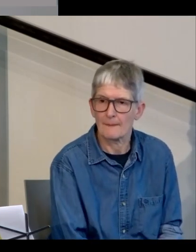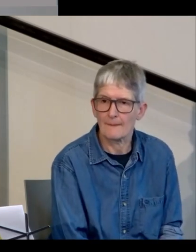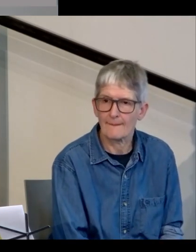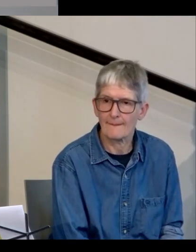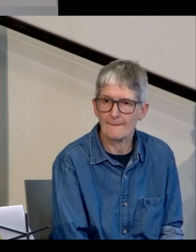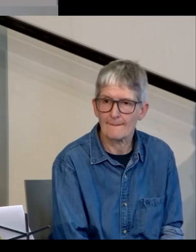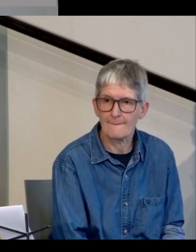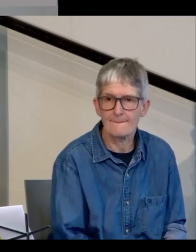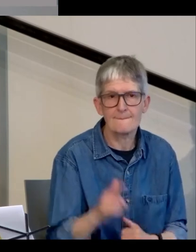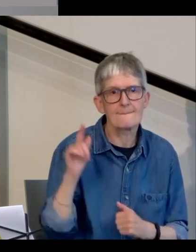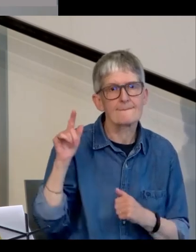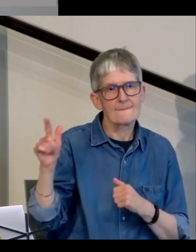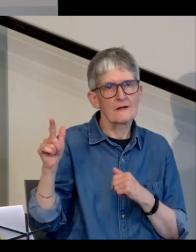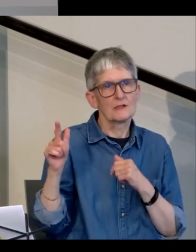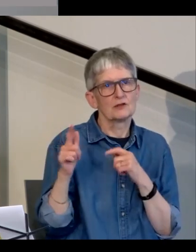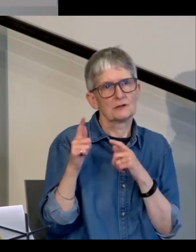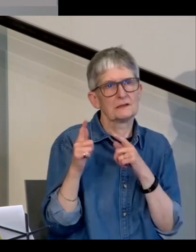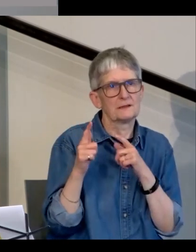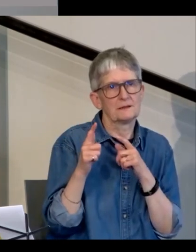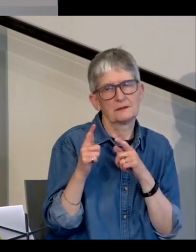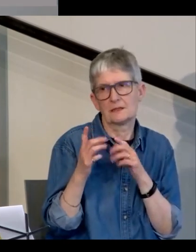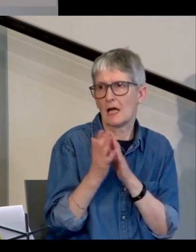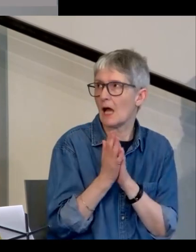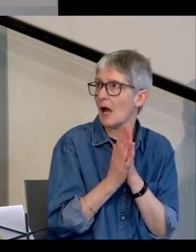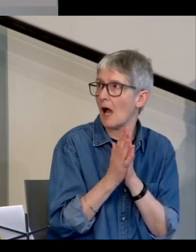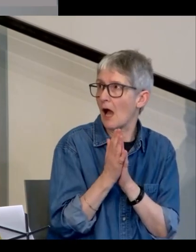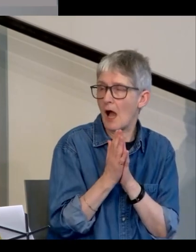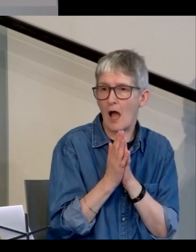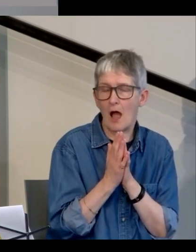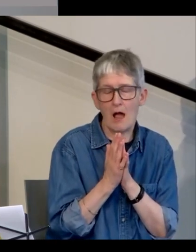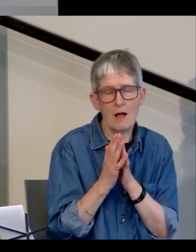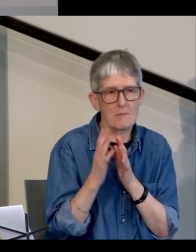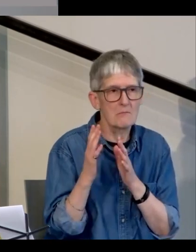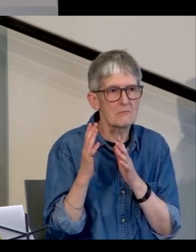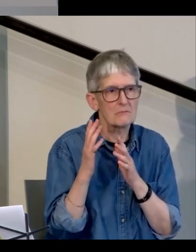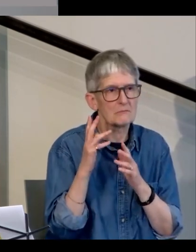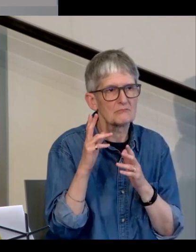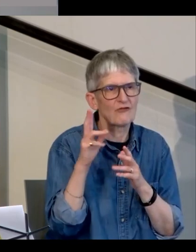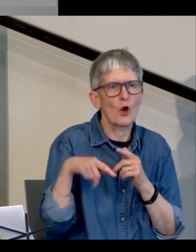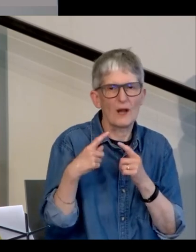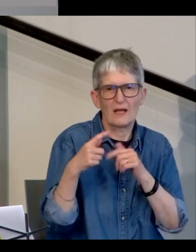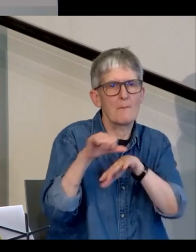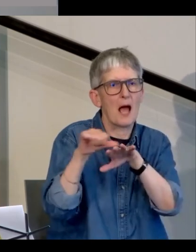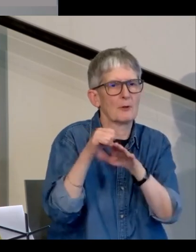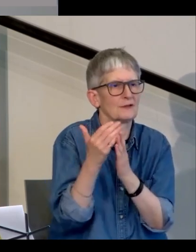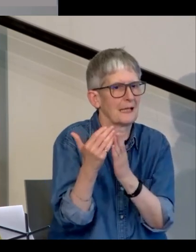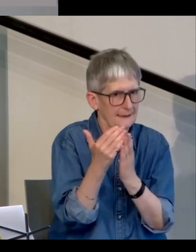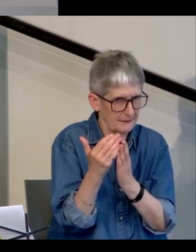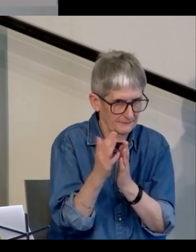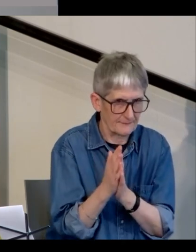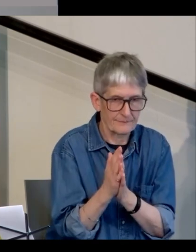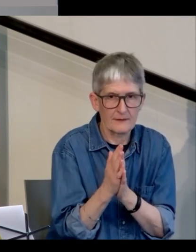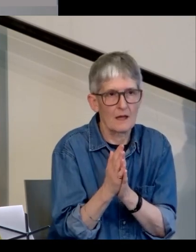I'm following a video blog of Pete Gregg at the moment. He's actually the founder of the 24/7 prayer movement. And he's on a pilgrimage